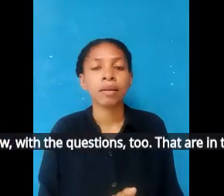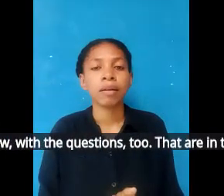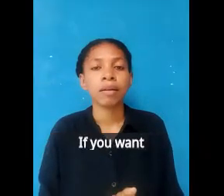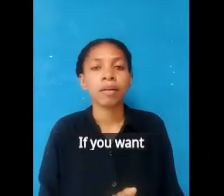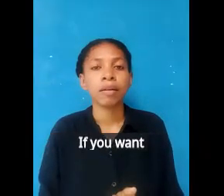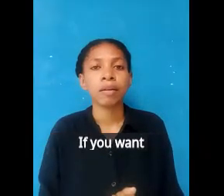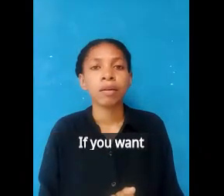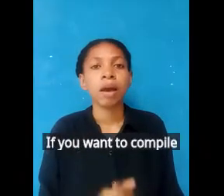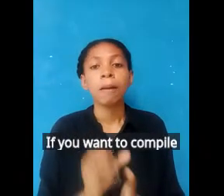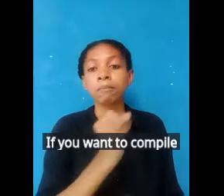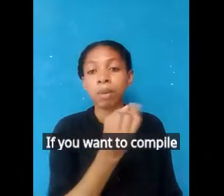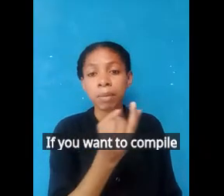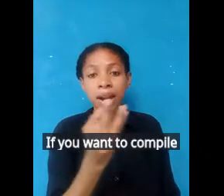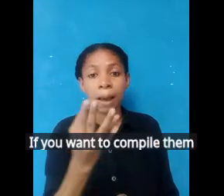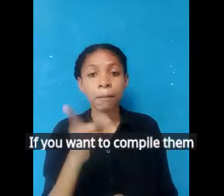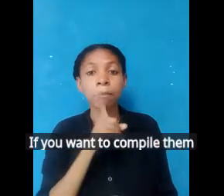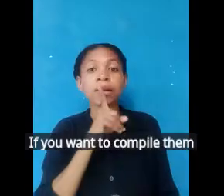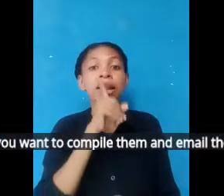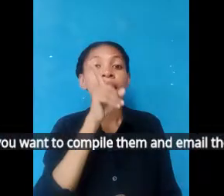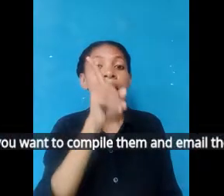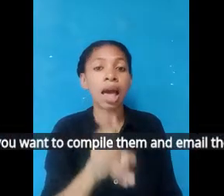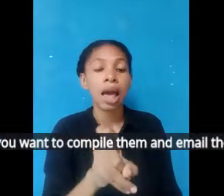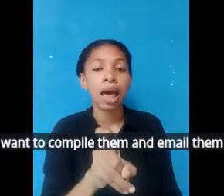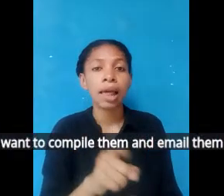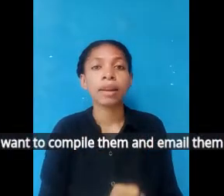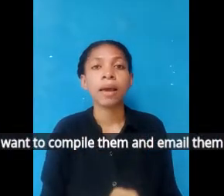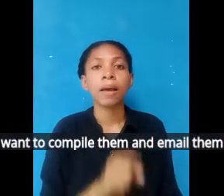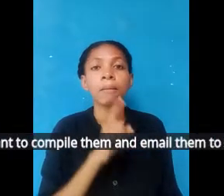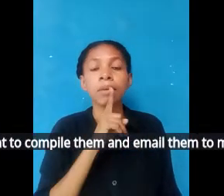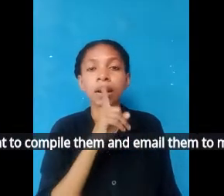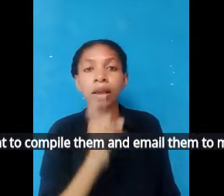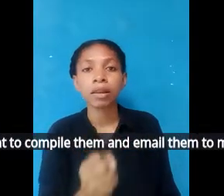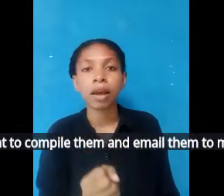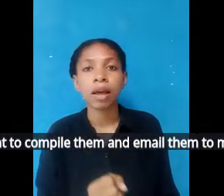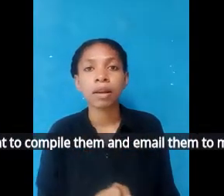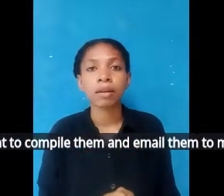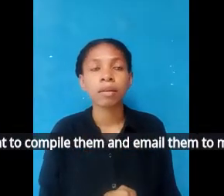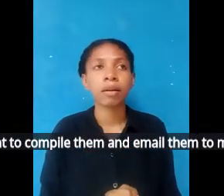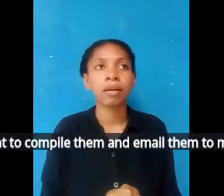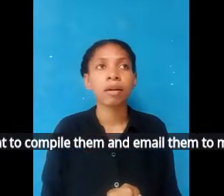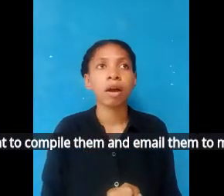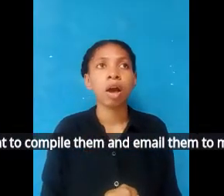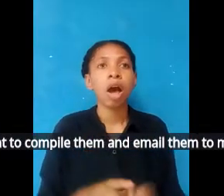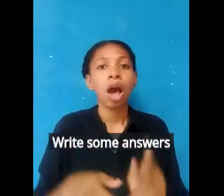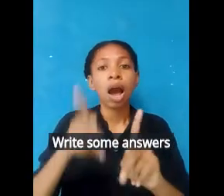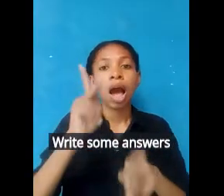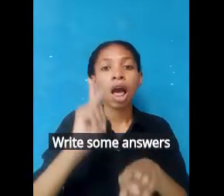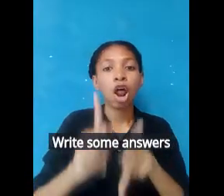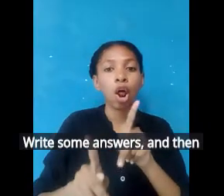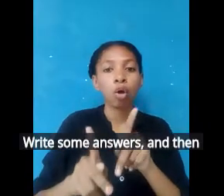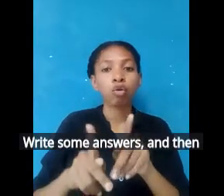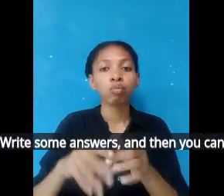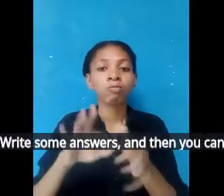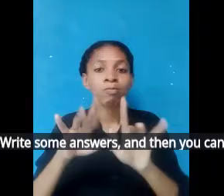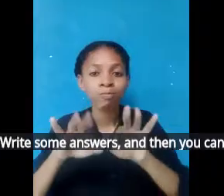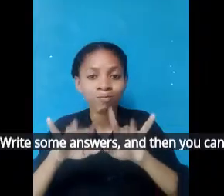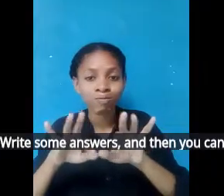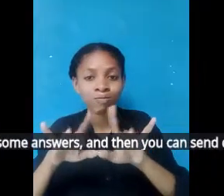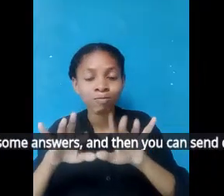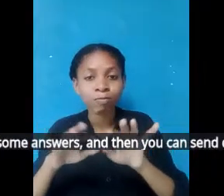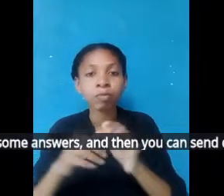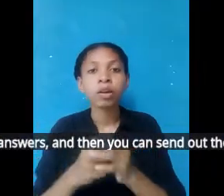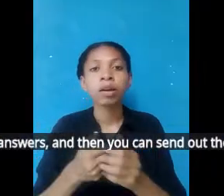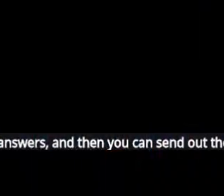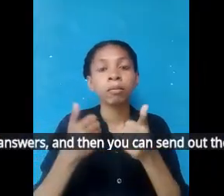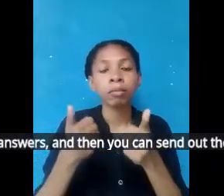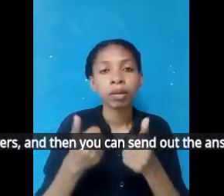want to compile them and email them to me, I can write some answers and then you can send out the answers to